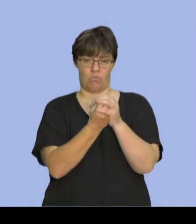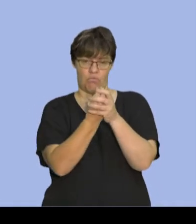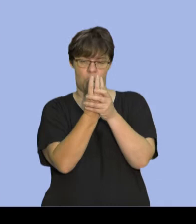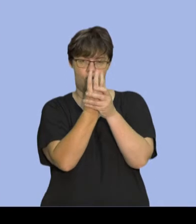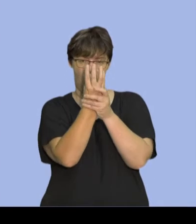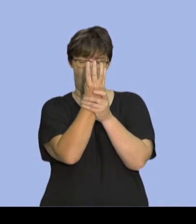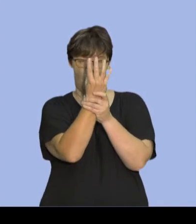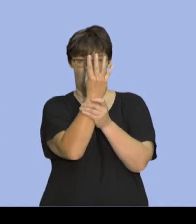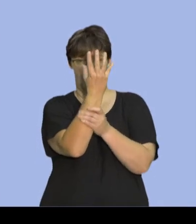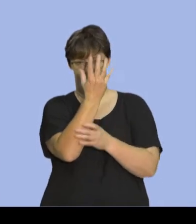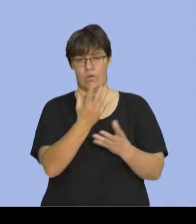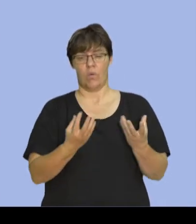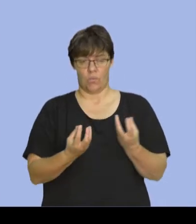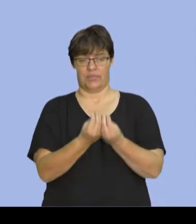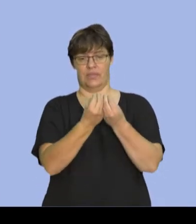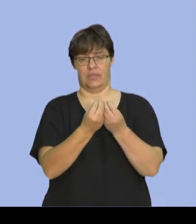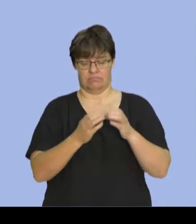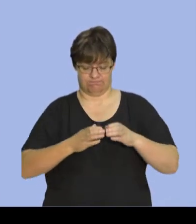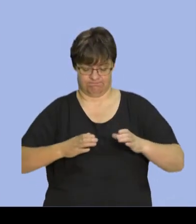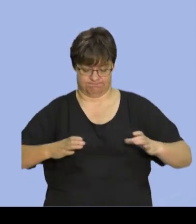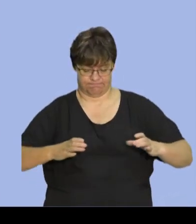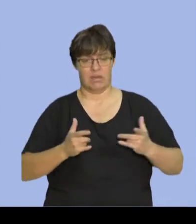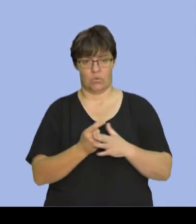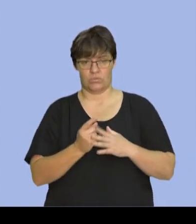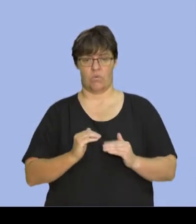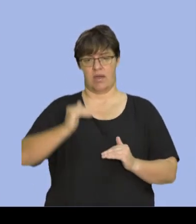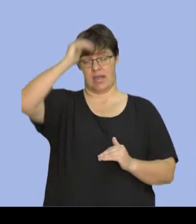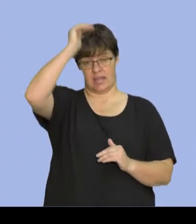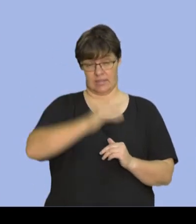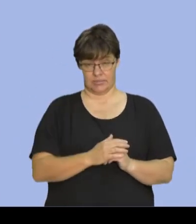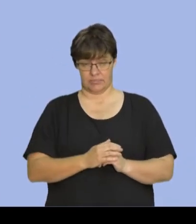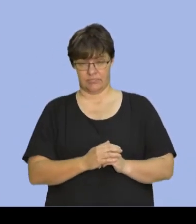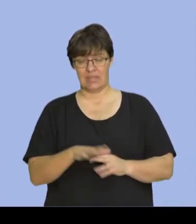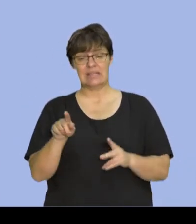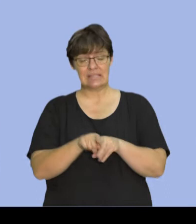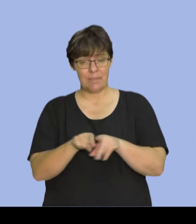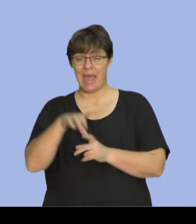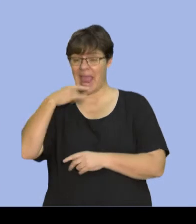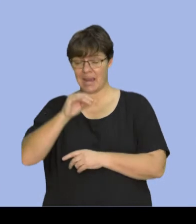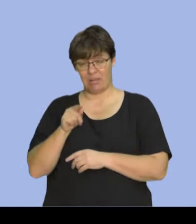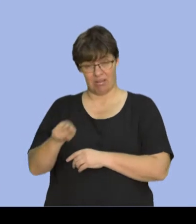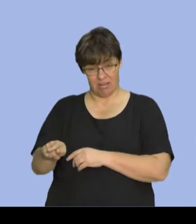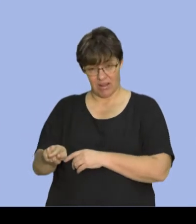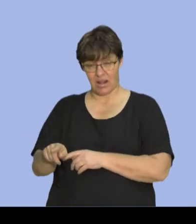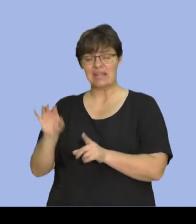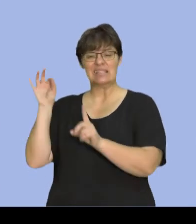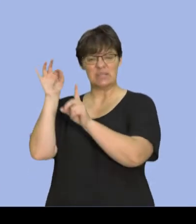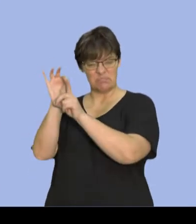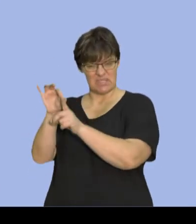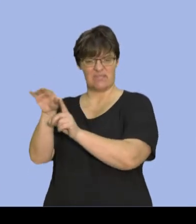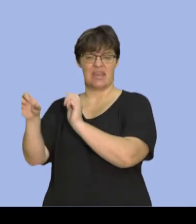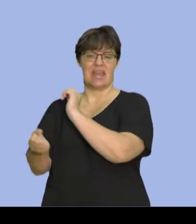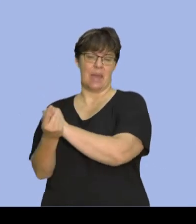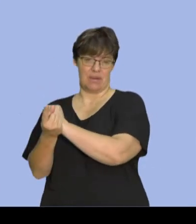plant to grow in width as well as in height. We also know that in animals, it happens in specific